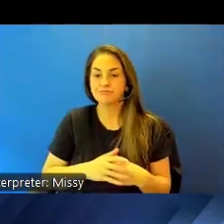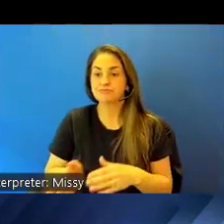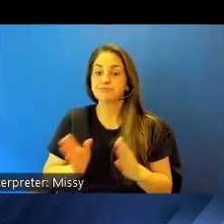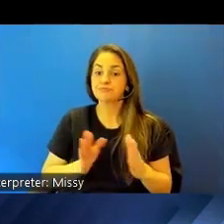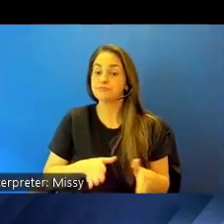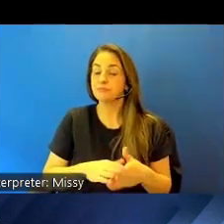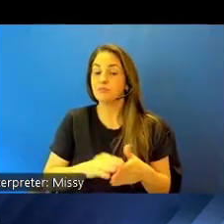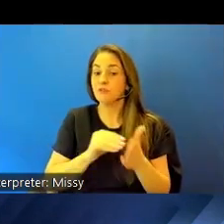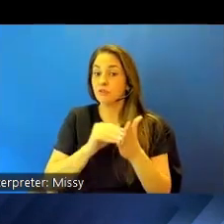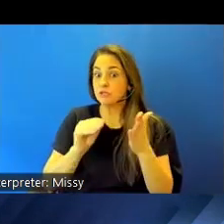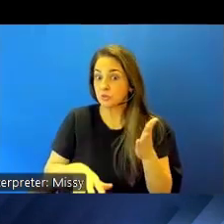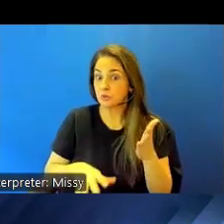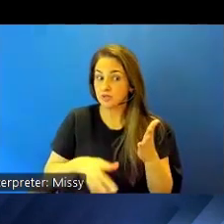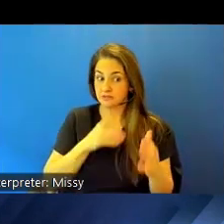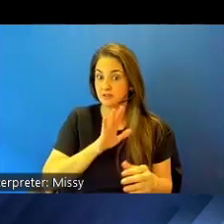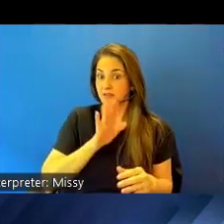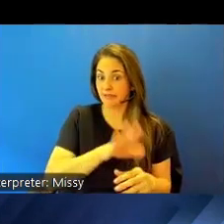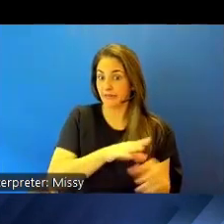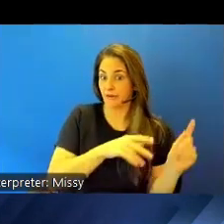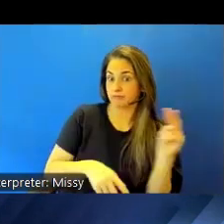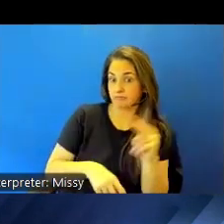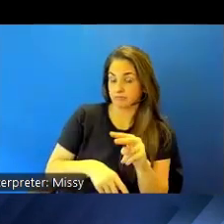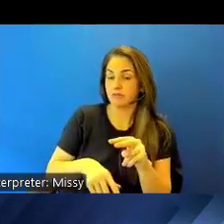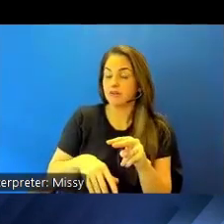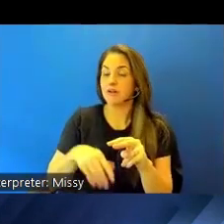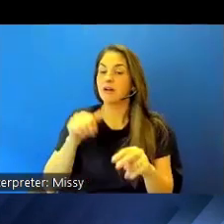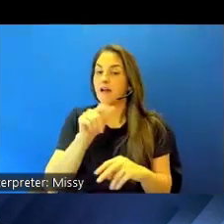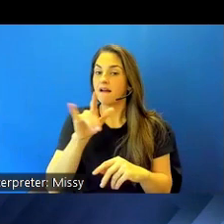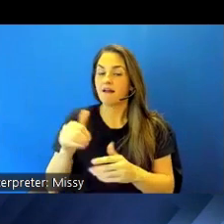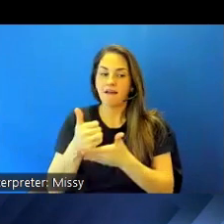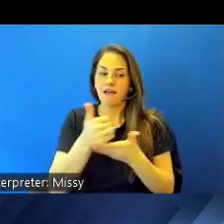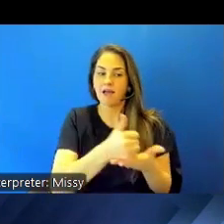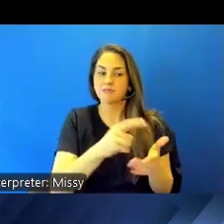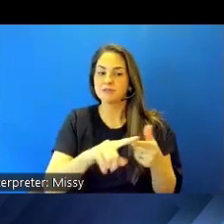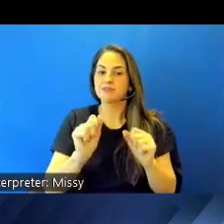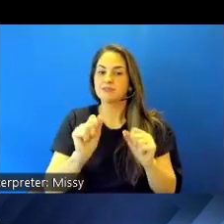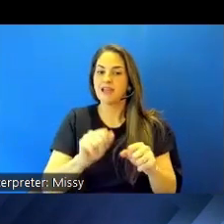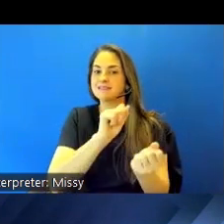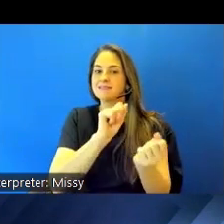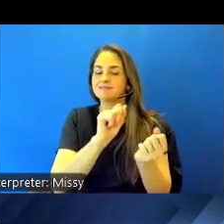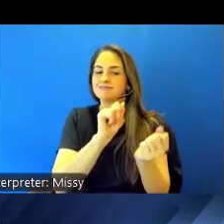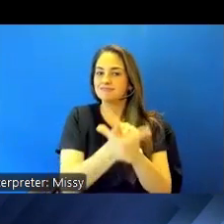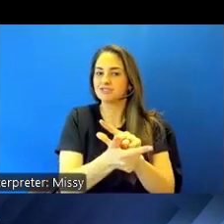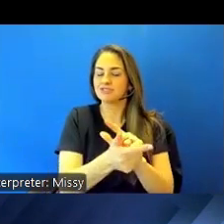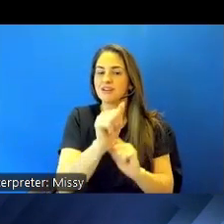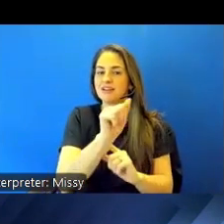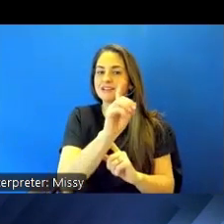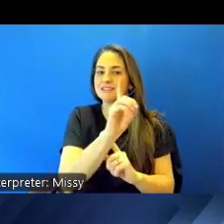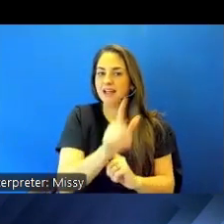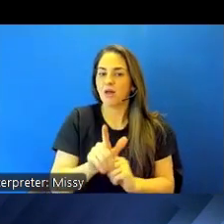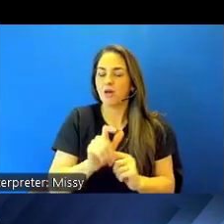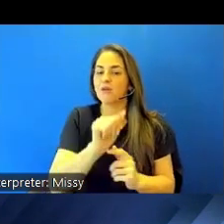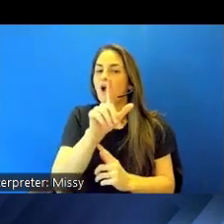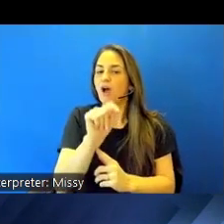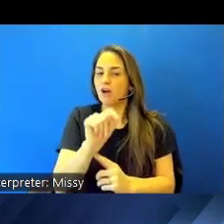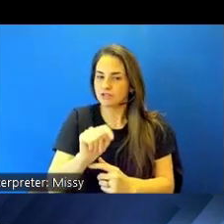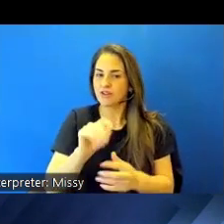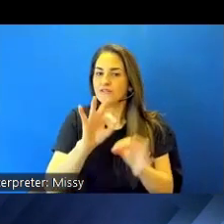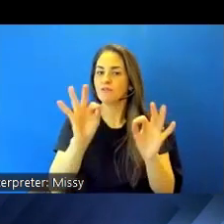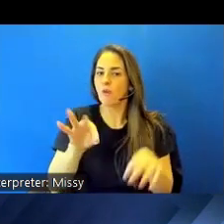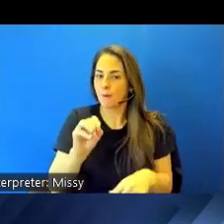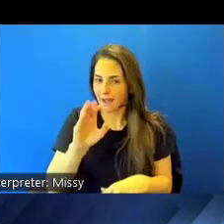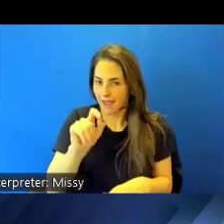perspective, Ally allows students to download alternative formats of materials when inside their Canvas